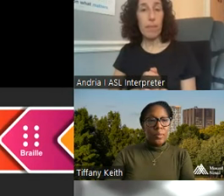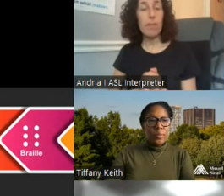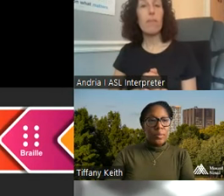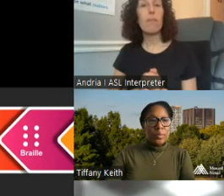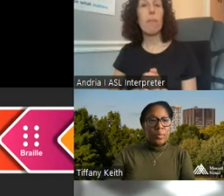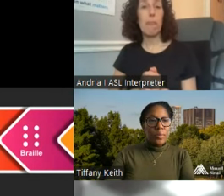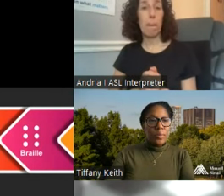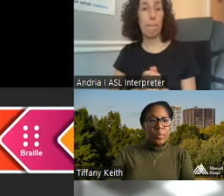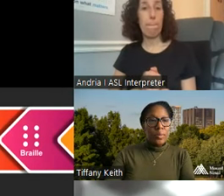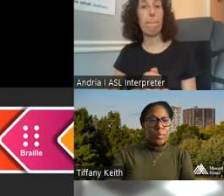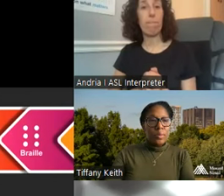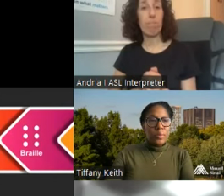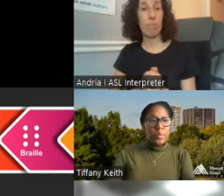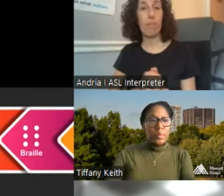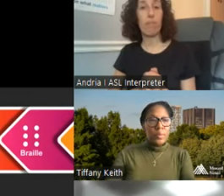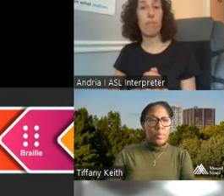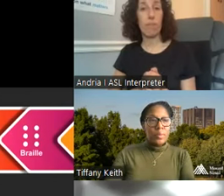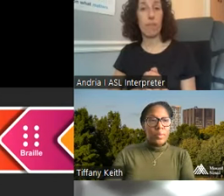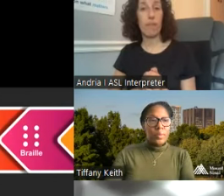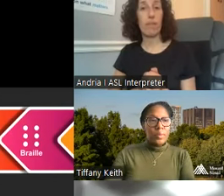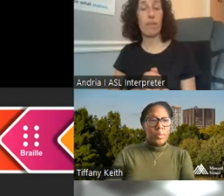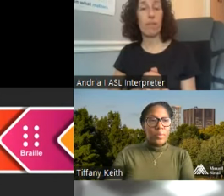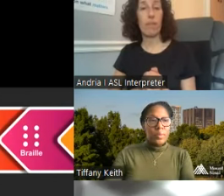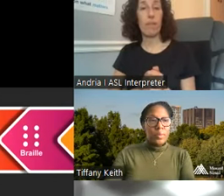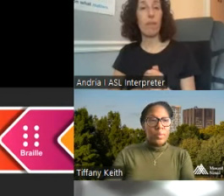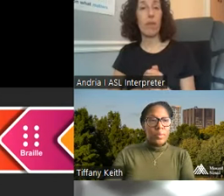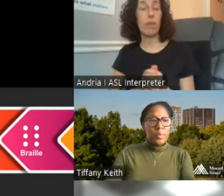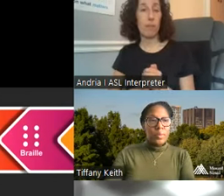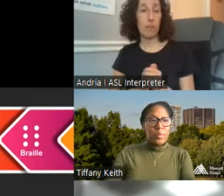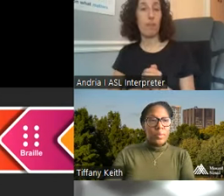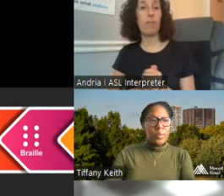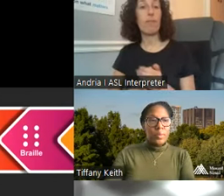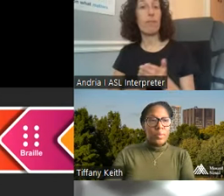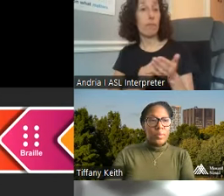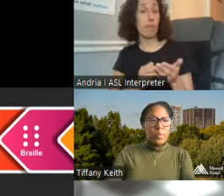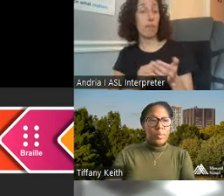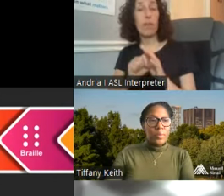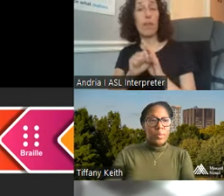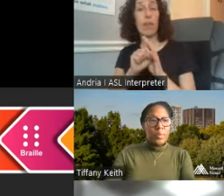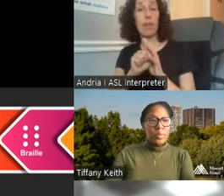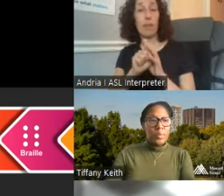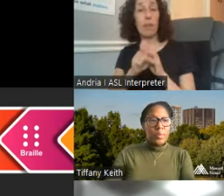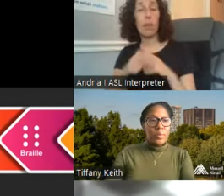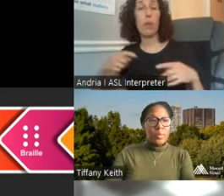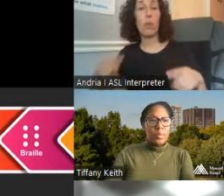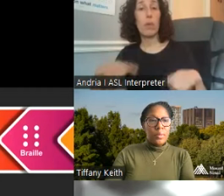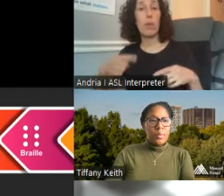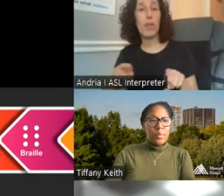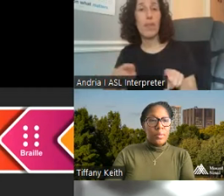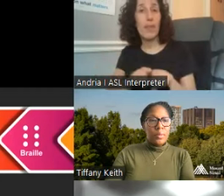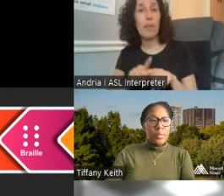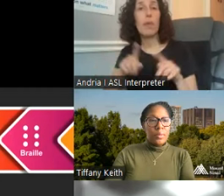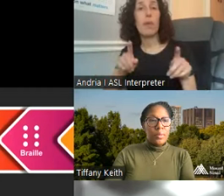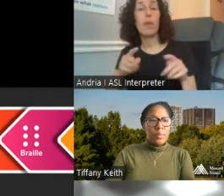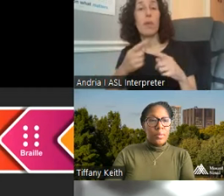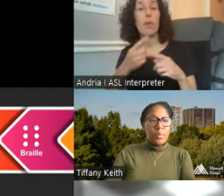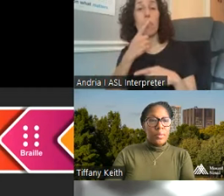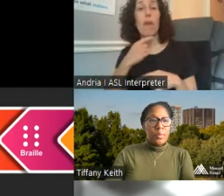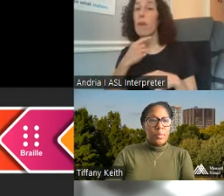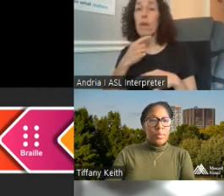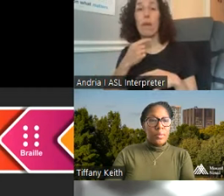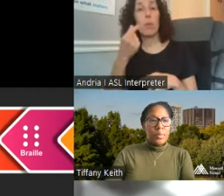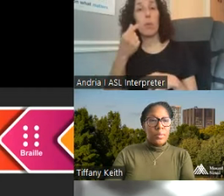Whereas the social model of disability, and again, we have that same international symbol of accessibility, but this time the four arrows are green